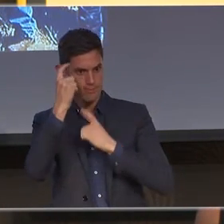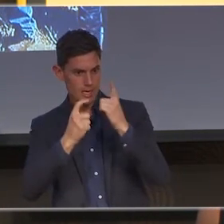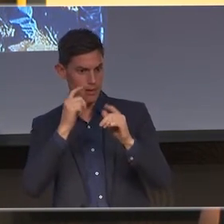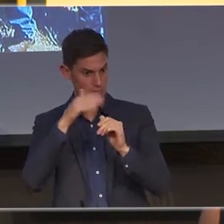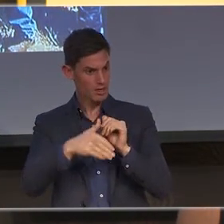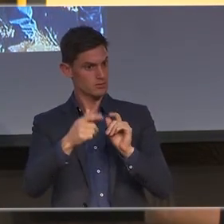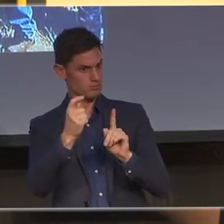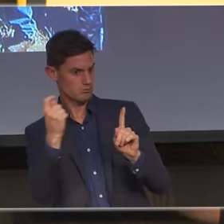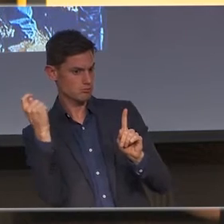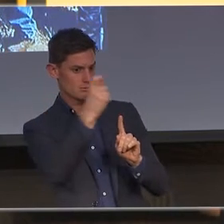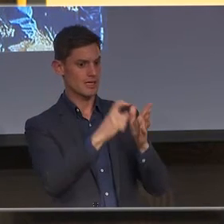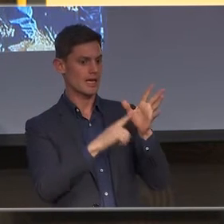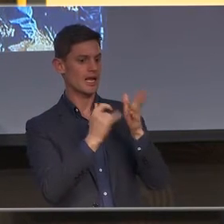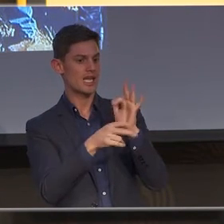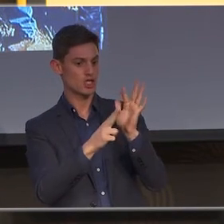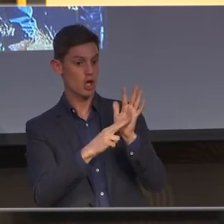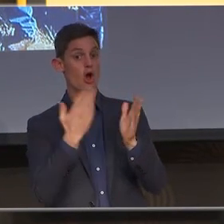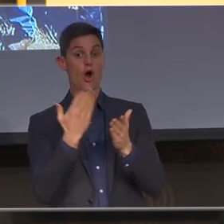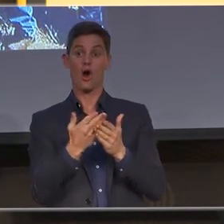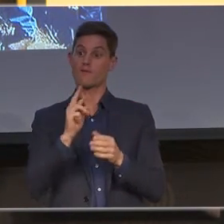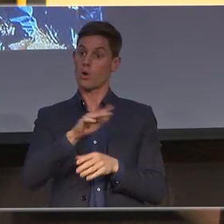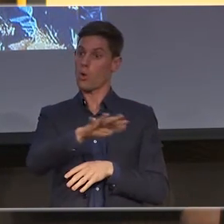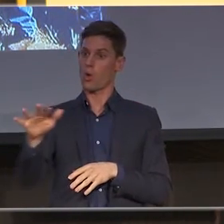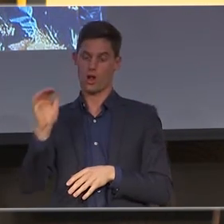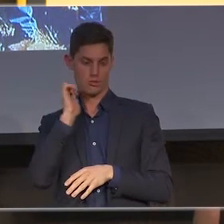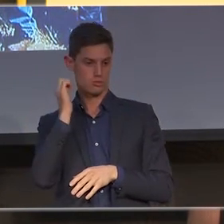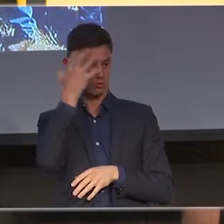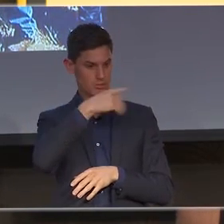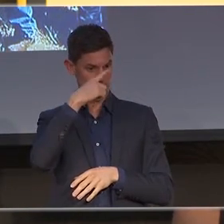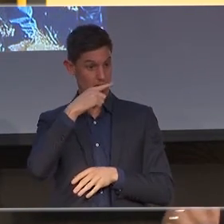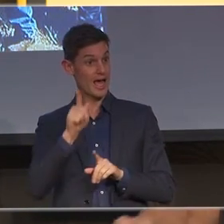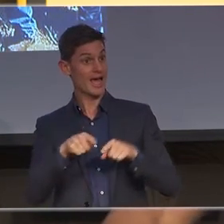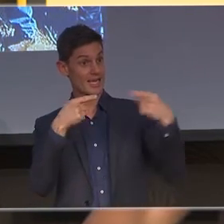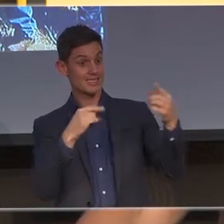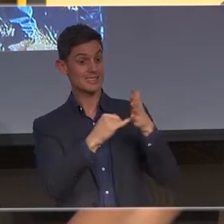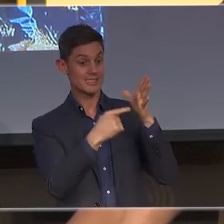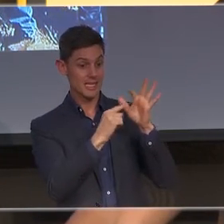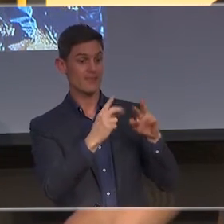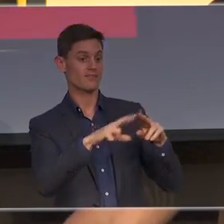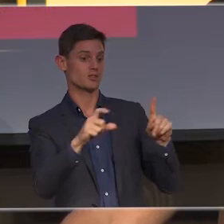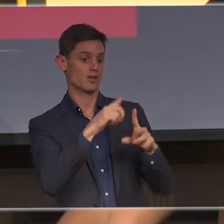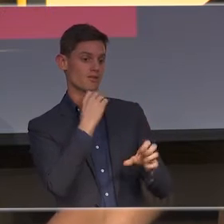out a class action on behalf of our Aboriginal nations against the state and federal government."